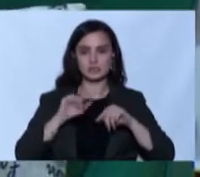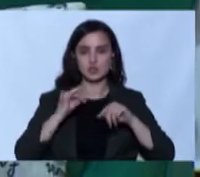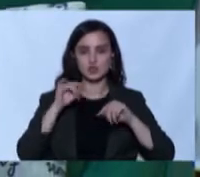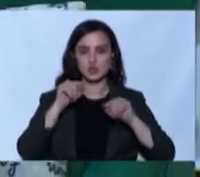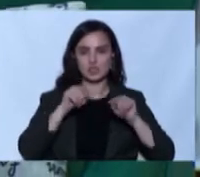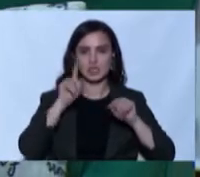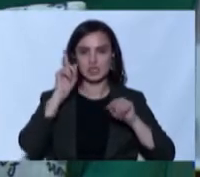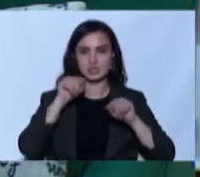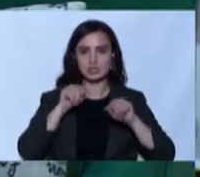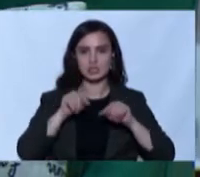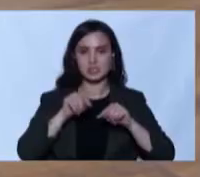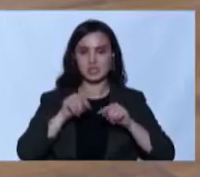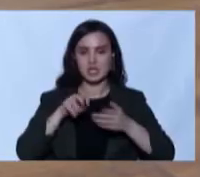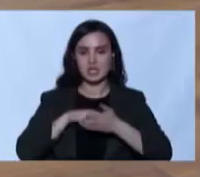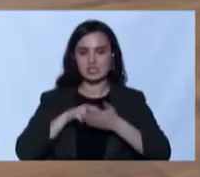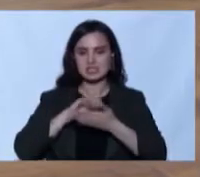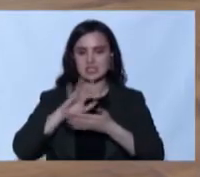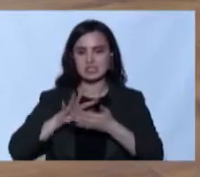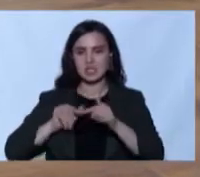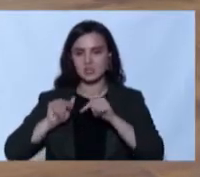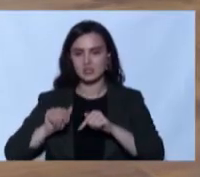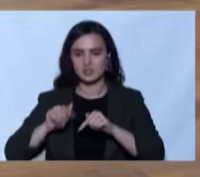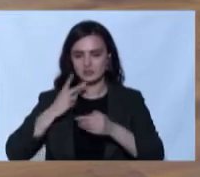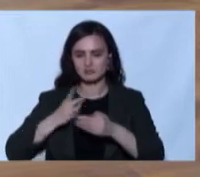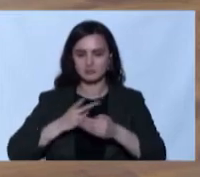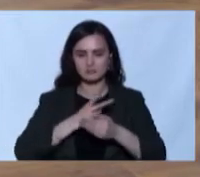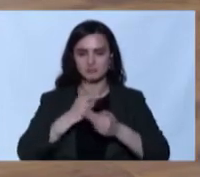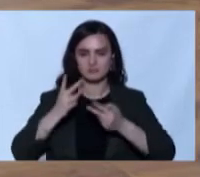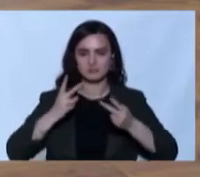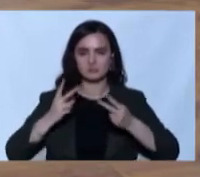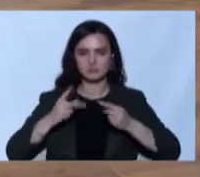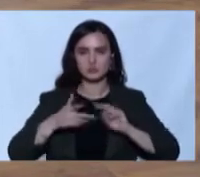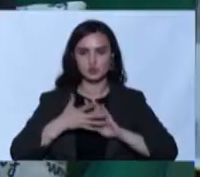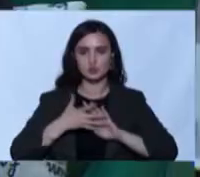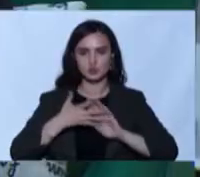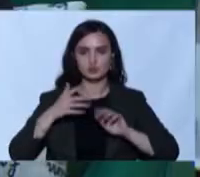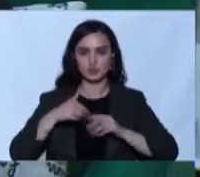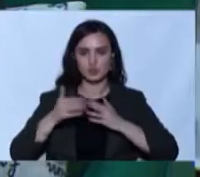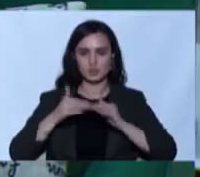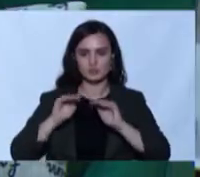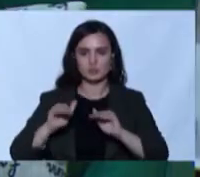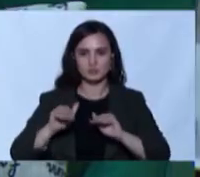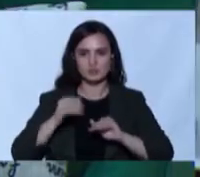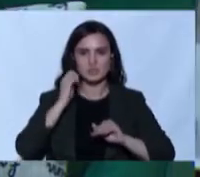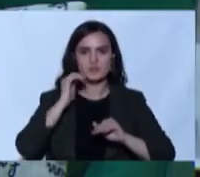A newspaper is an object, a letter is an object, and it feels almost more tactile, like you can touch it, and it